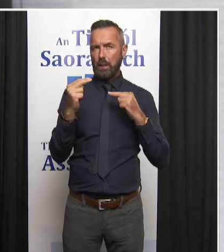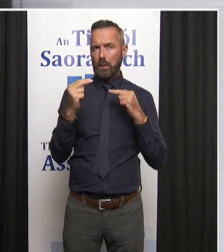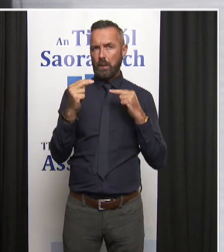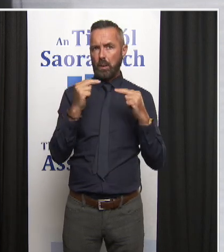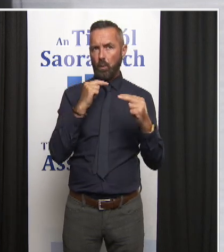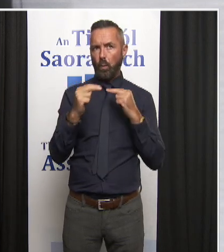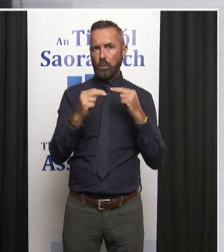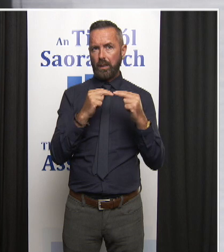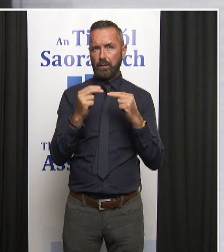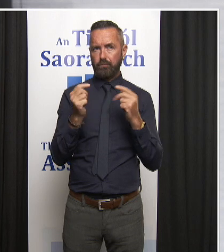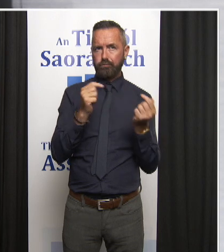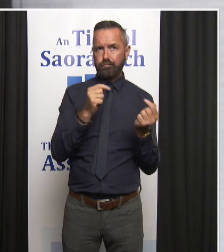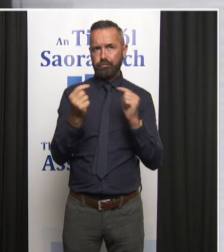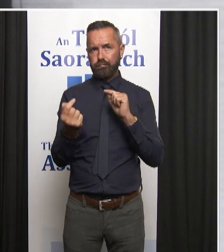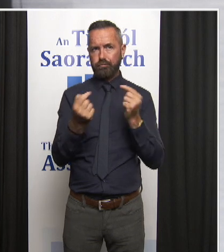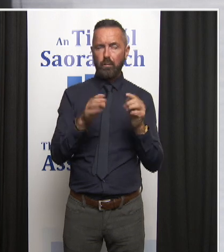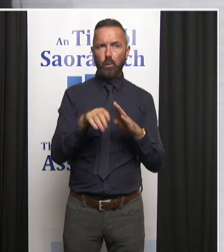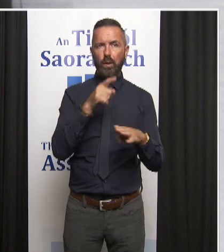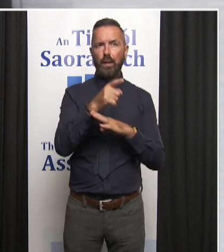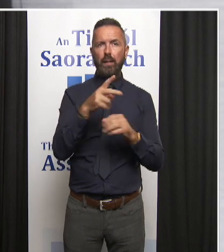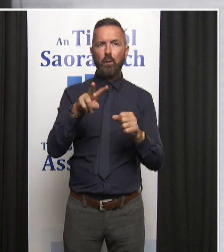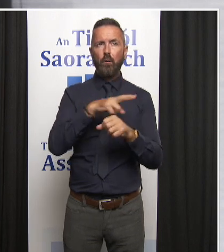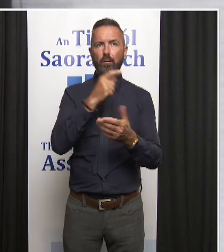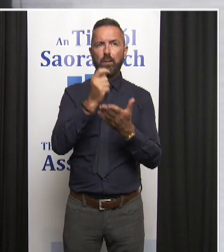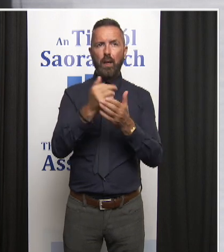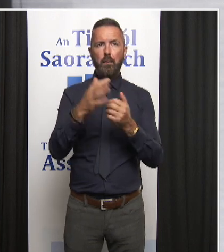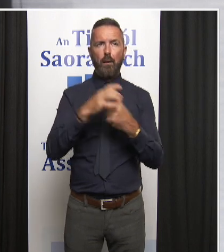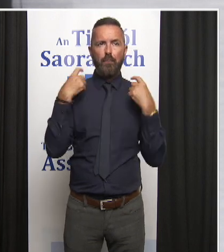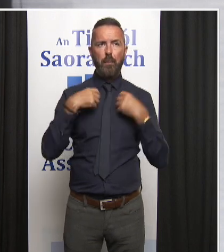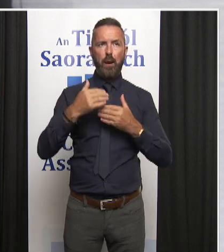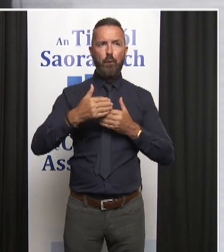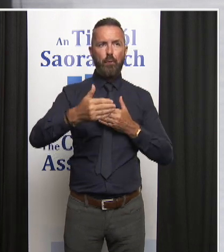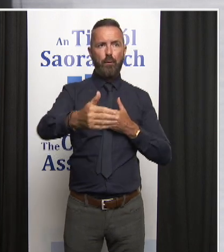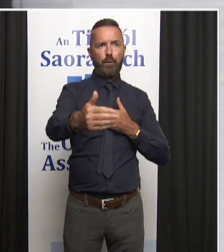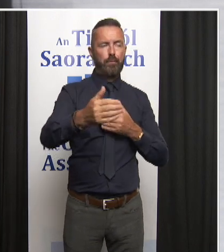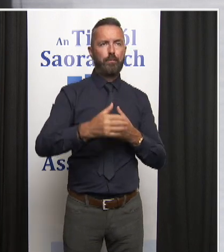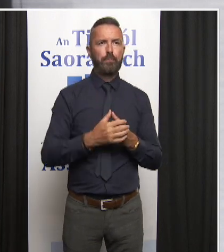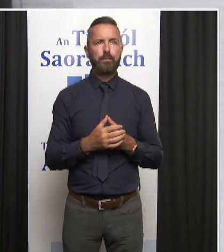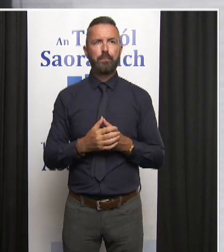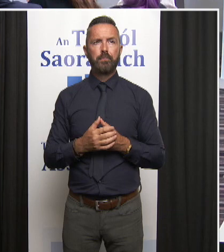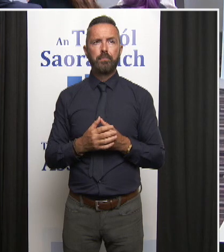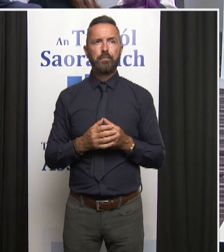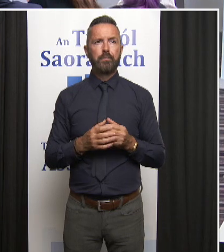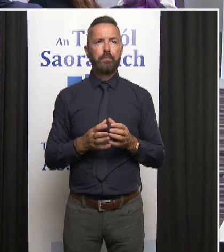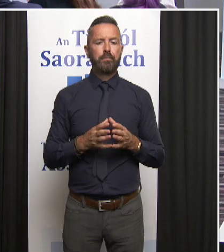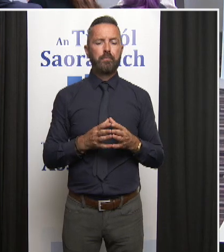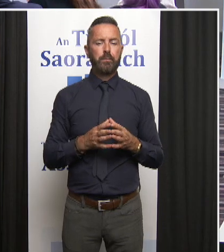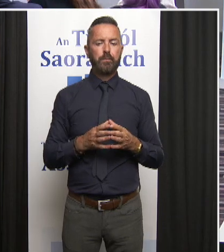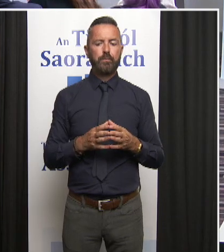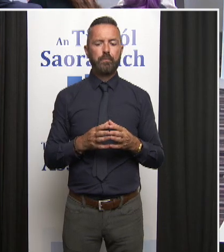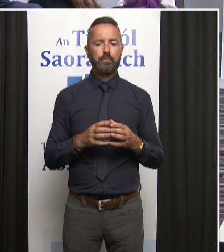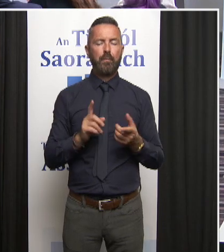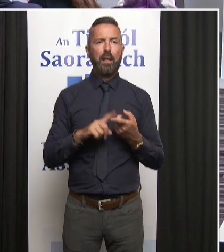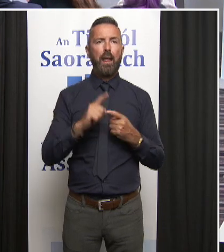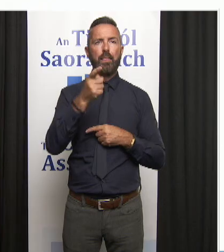thing over the term of the mayor, and then. Yeah, so these points as